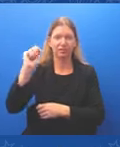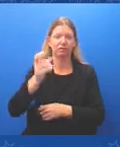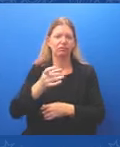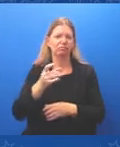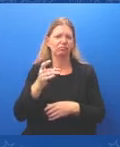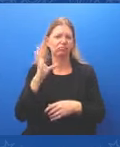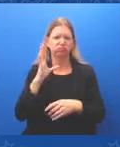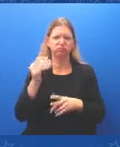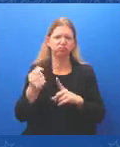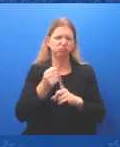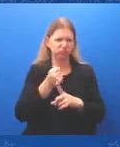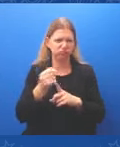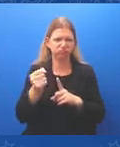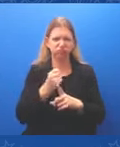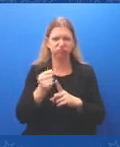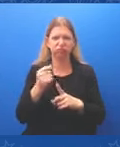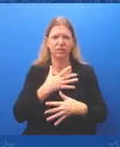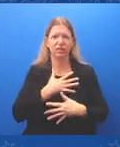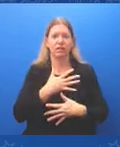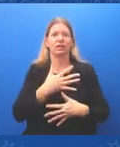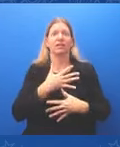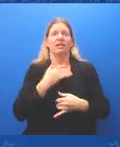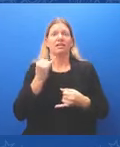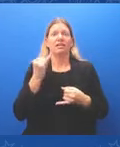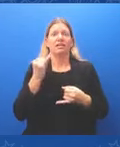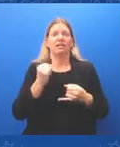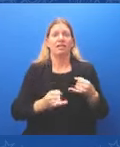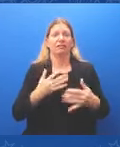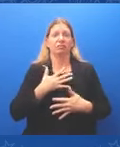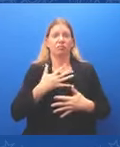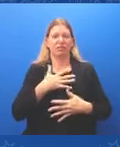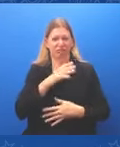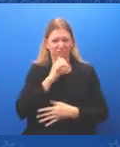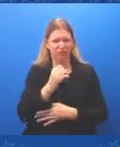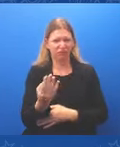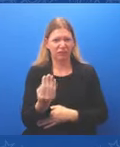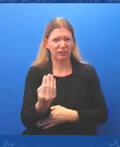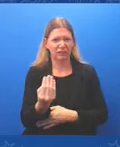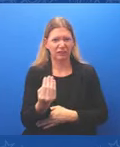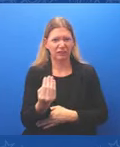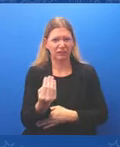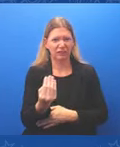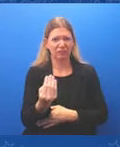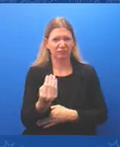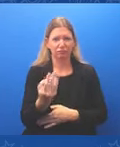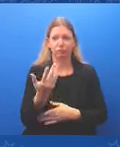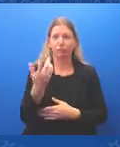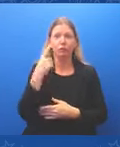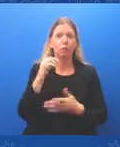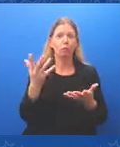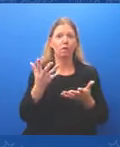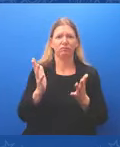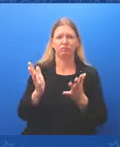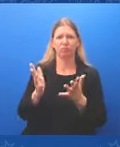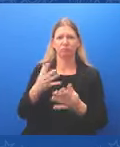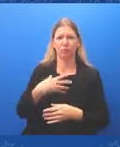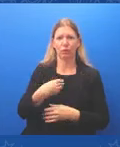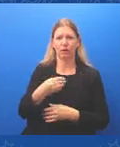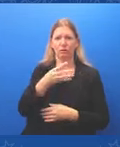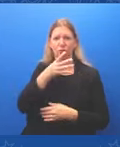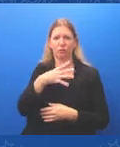white woman. In him, we remember too many other black Americans lynched, drowned, burned,